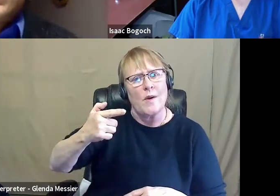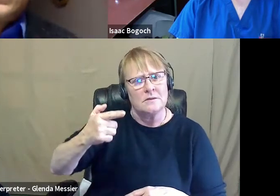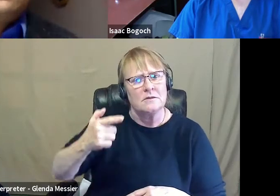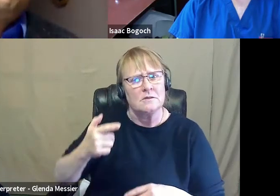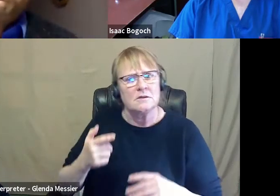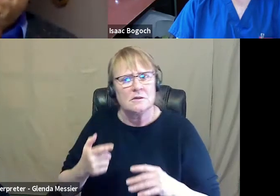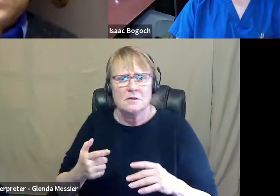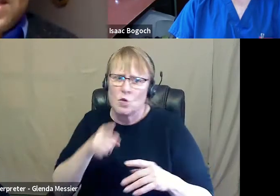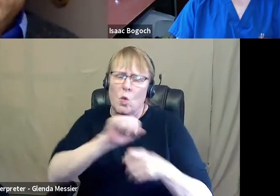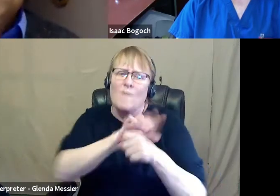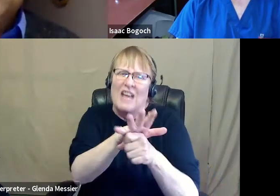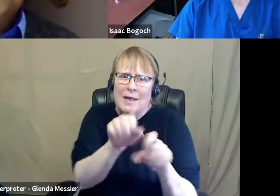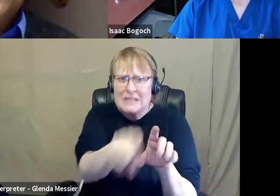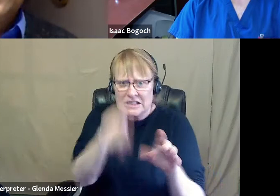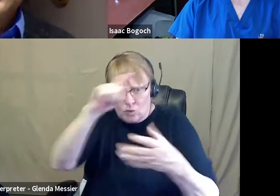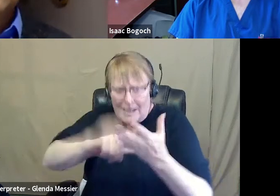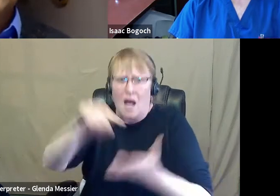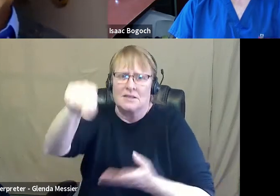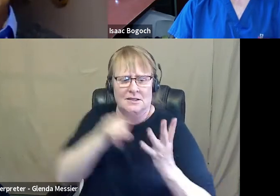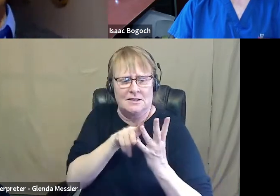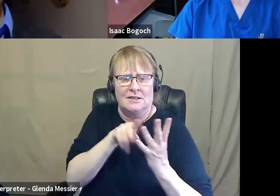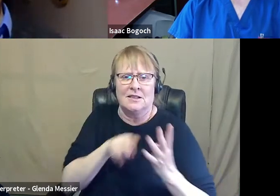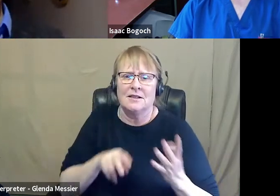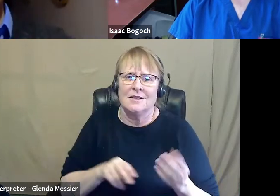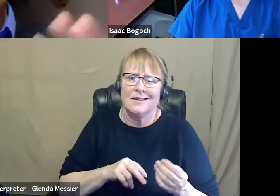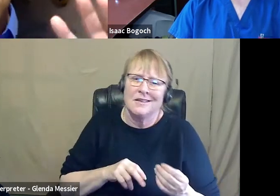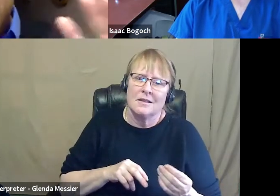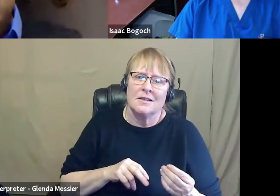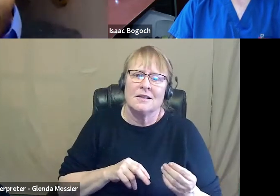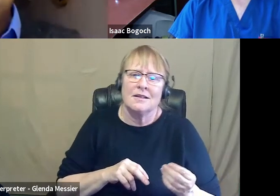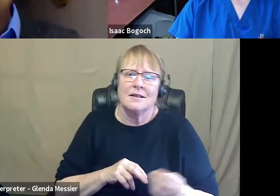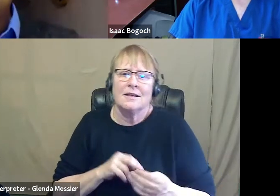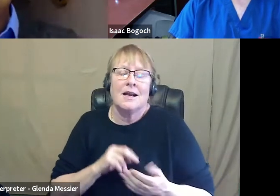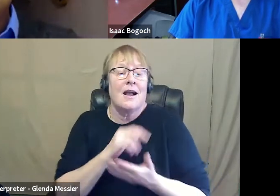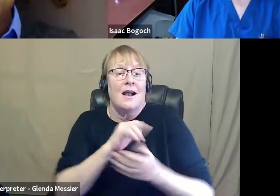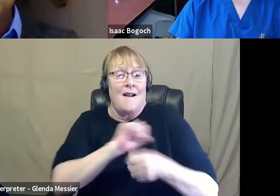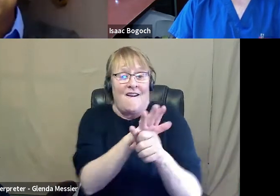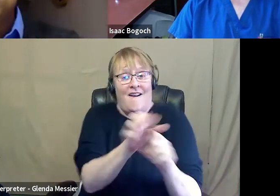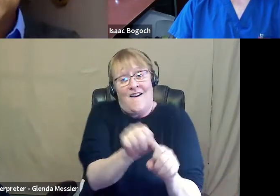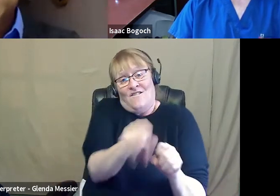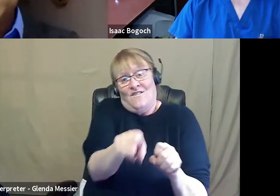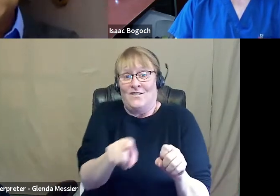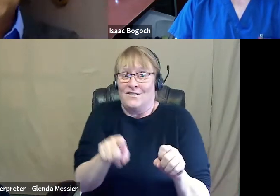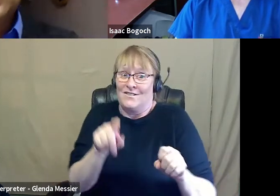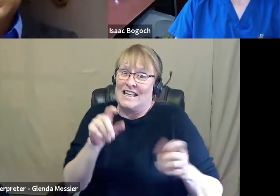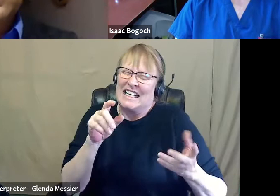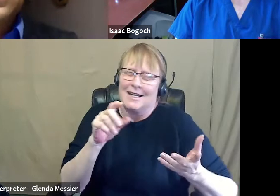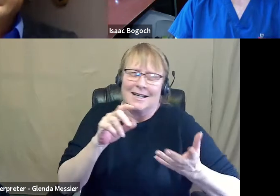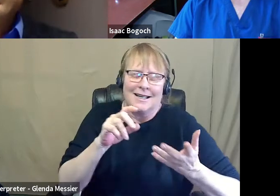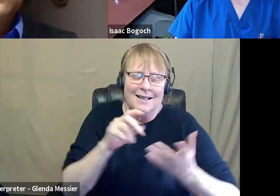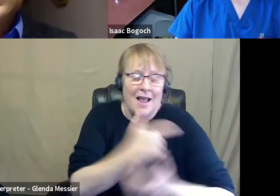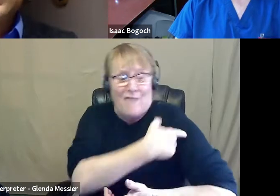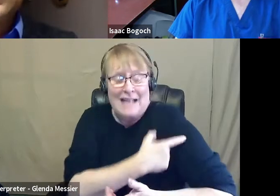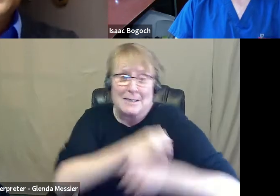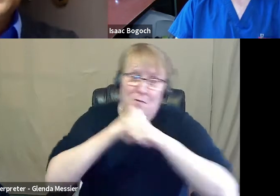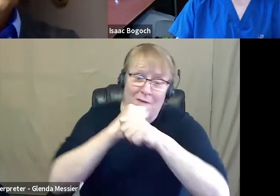variants. And we know some of those variants don't do as well with vaccines. The vaccines have all been shown to be pretty good with some of them, and we'll talk about that in a